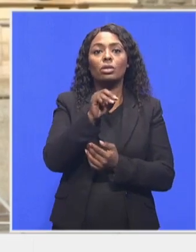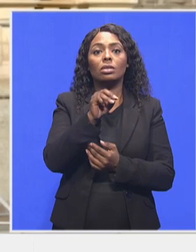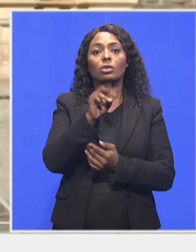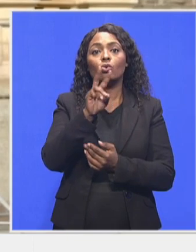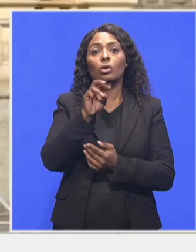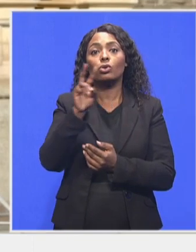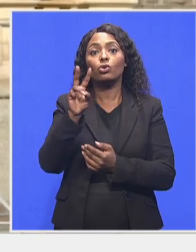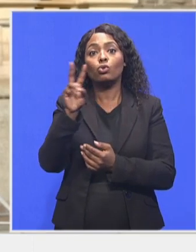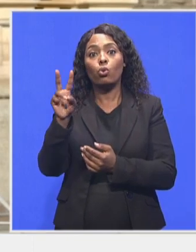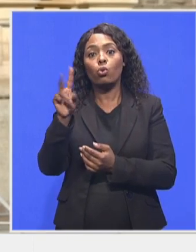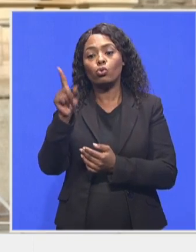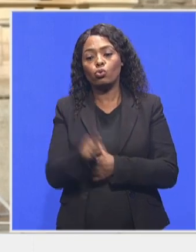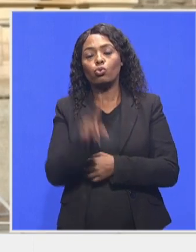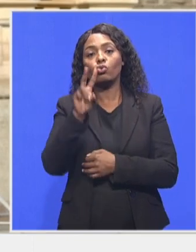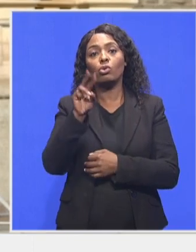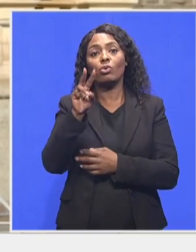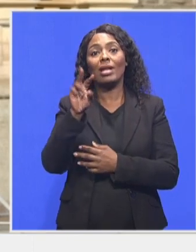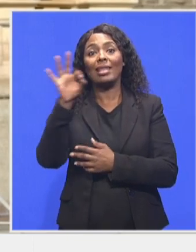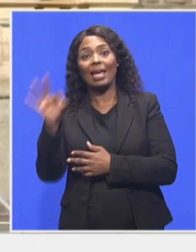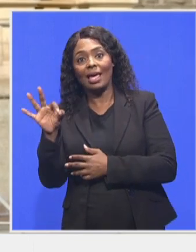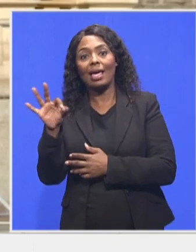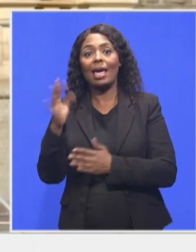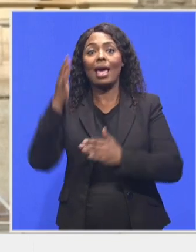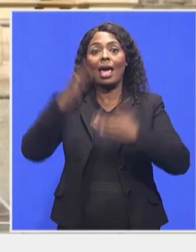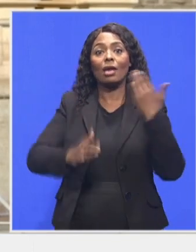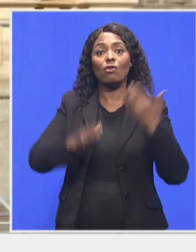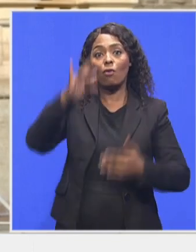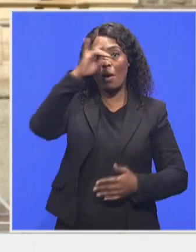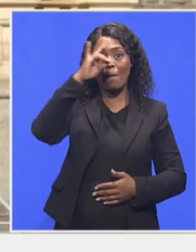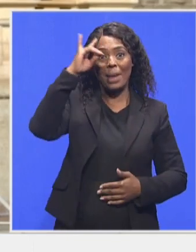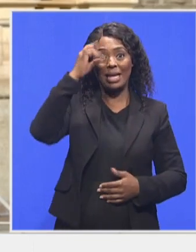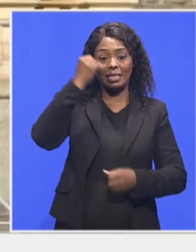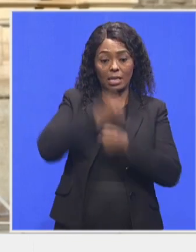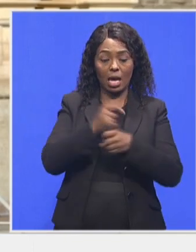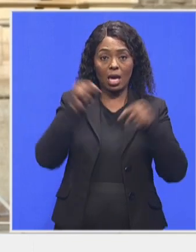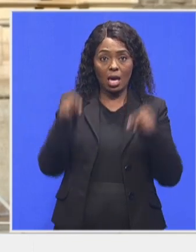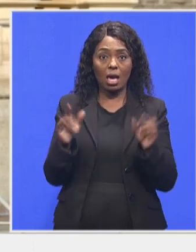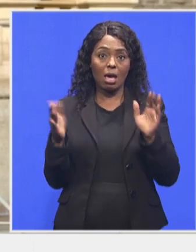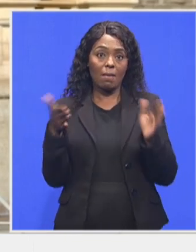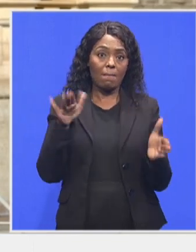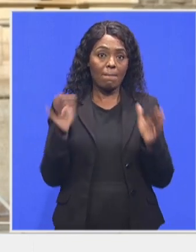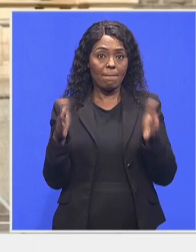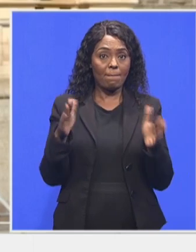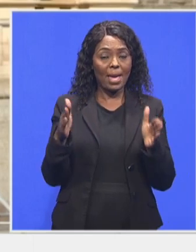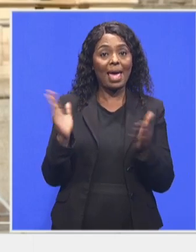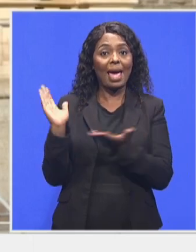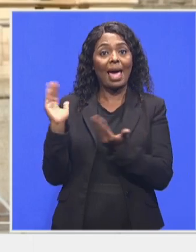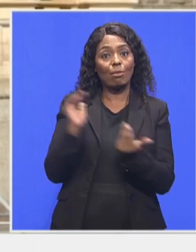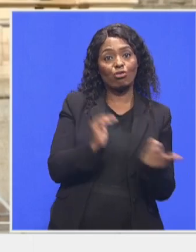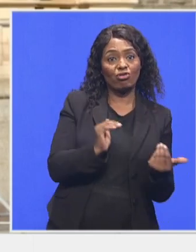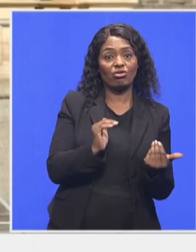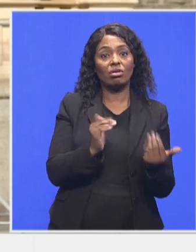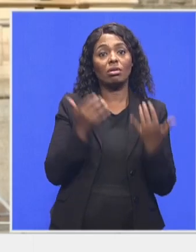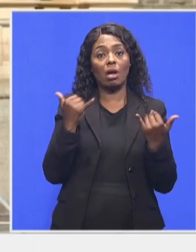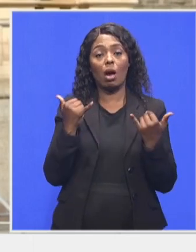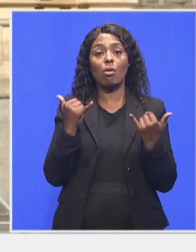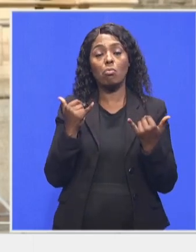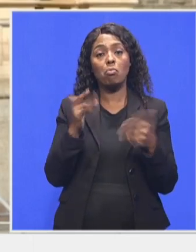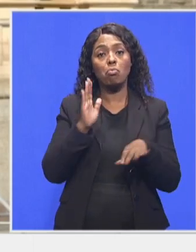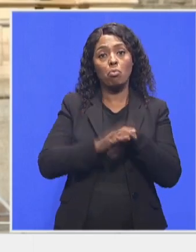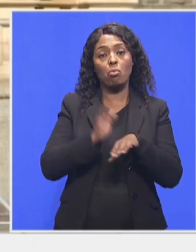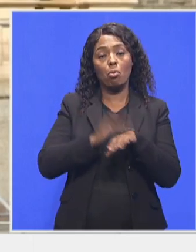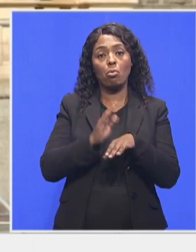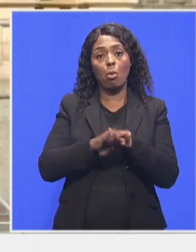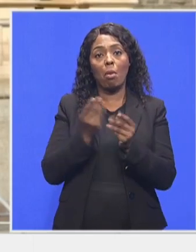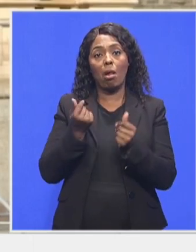to 2023, which ends at the end of March this year, there's an expectation that the fiscus is going to get a lot more money